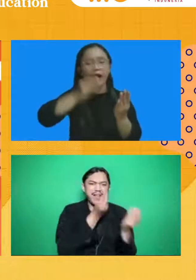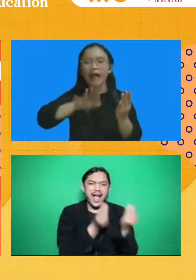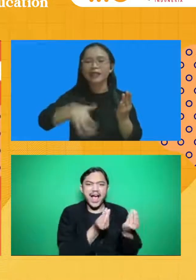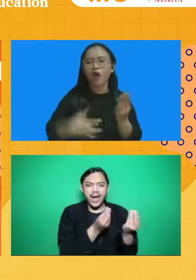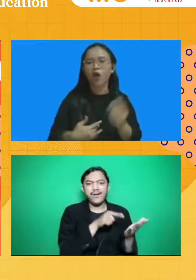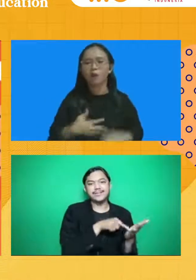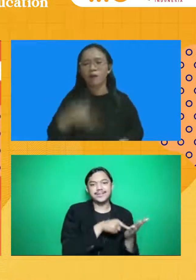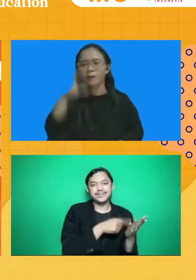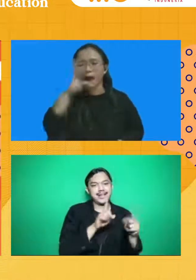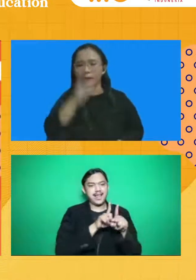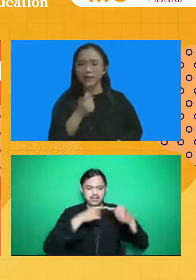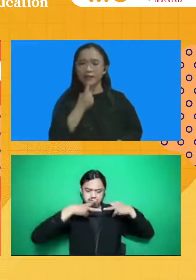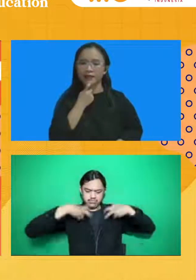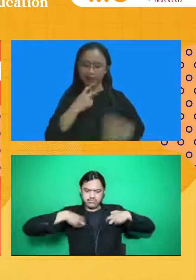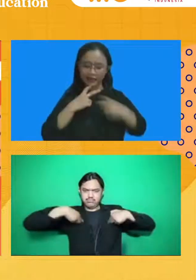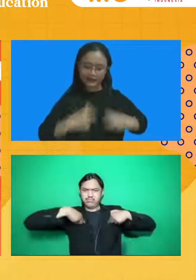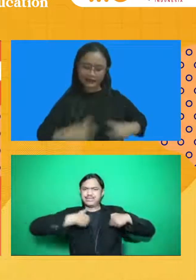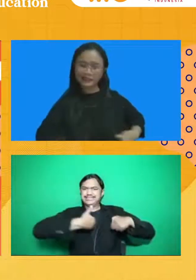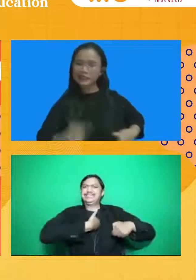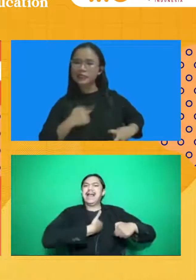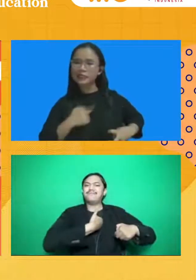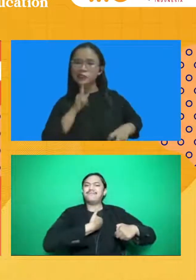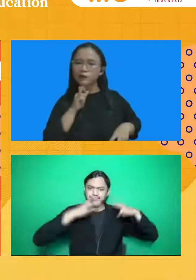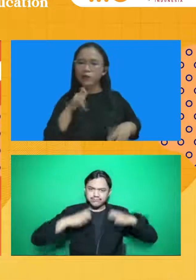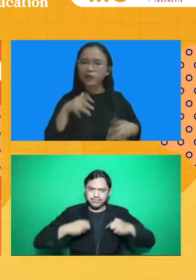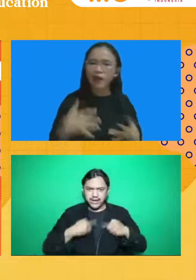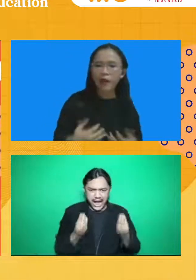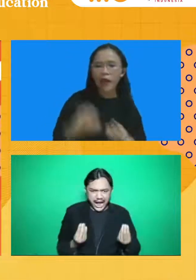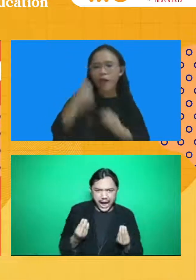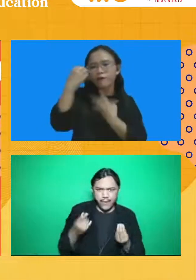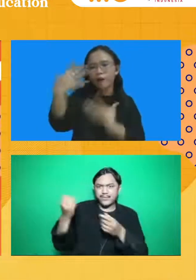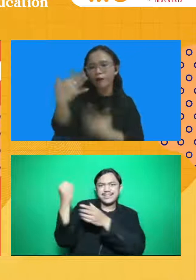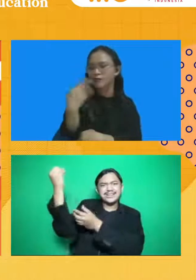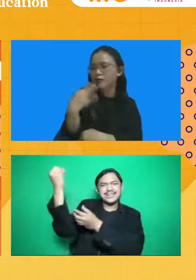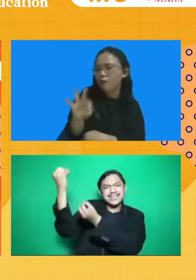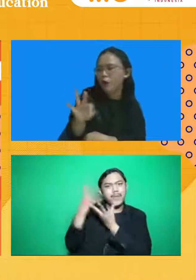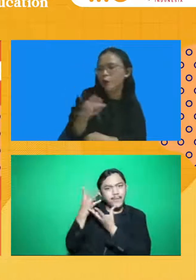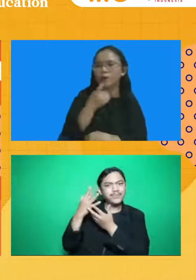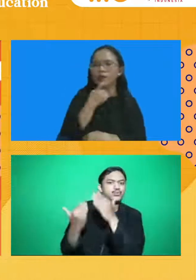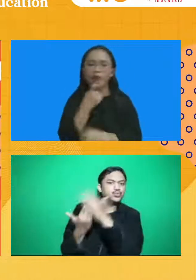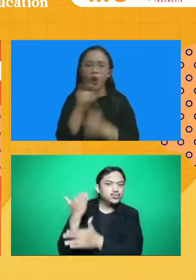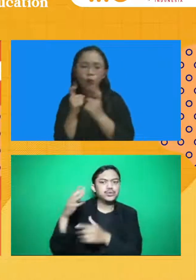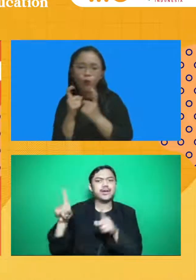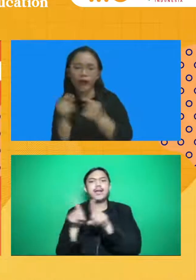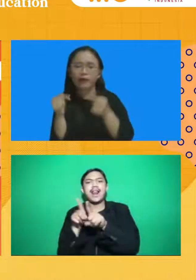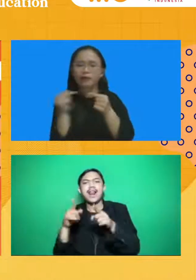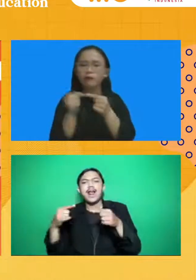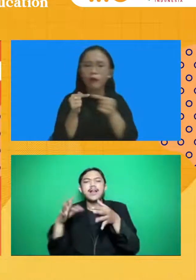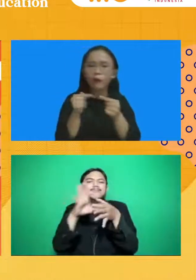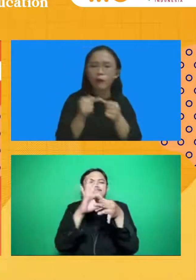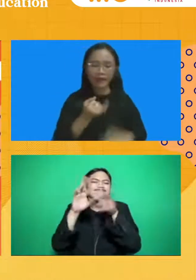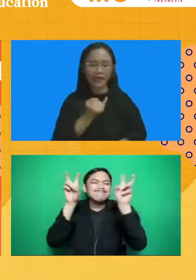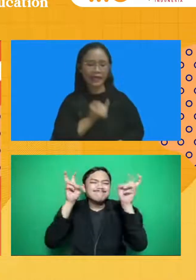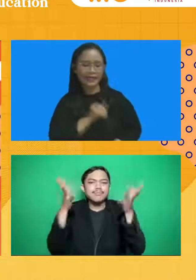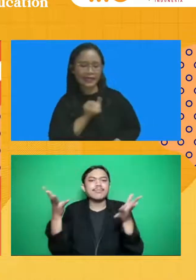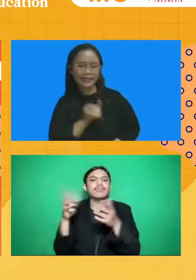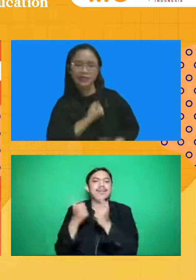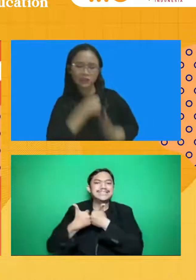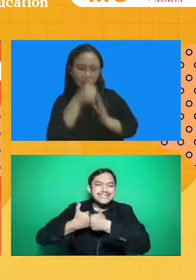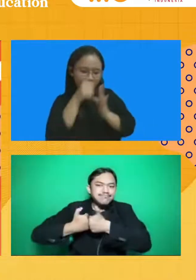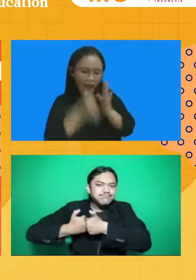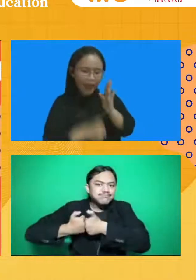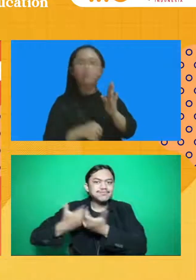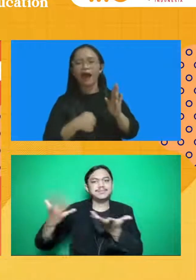intimate relationship. So apart from that, comprehensive sexuality education remains the cornerstones for